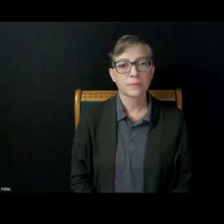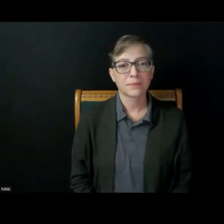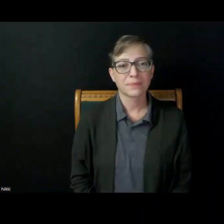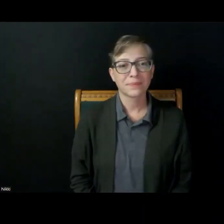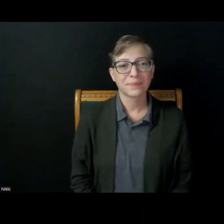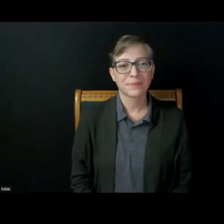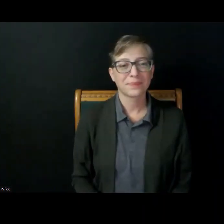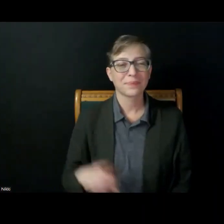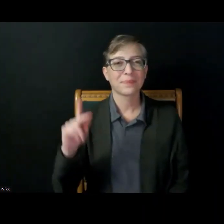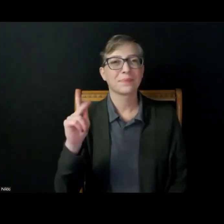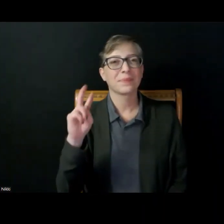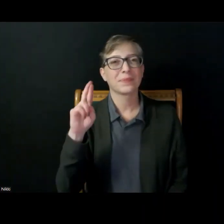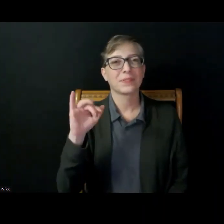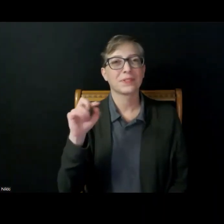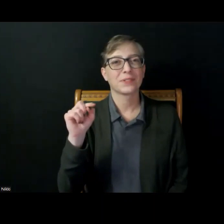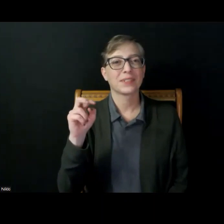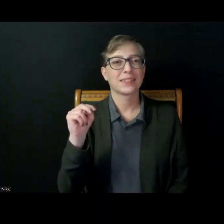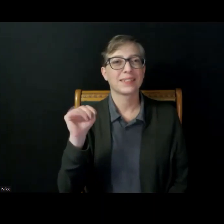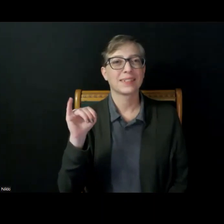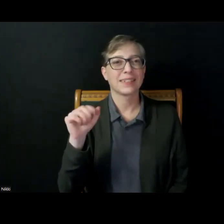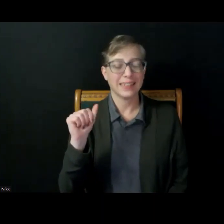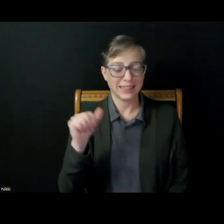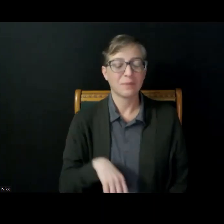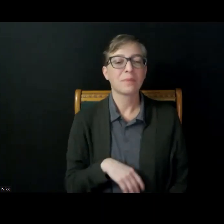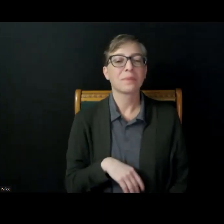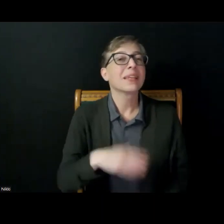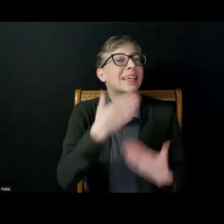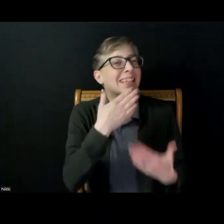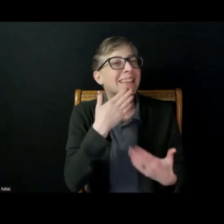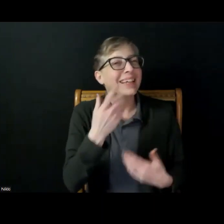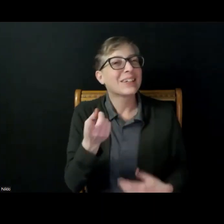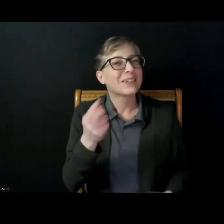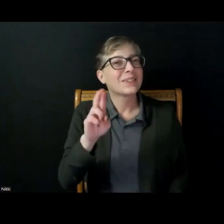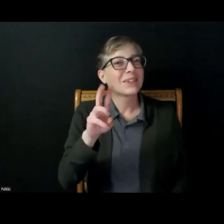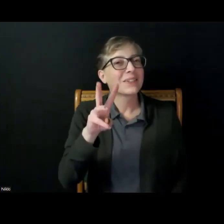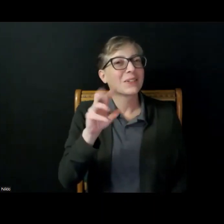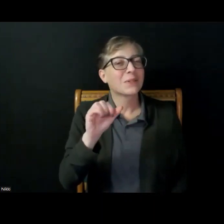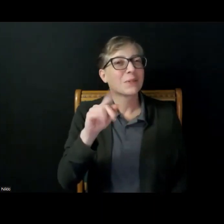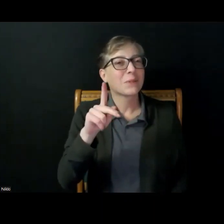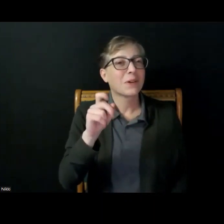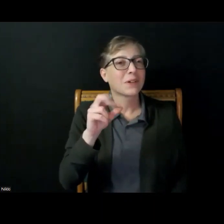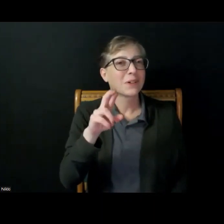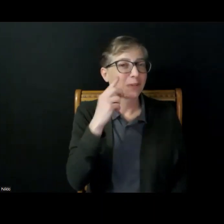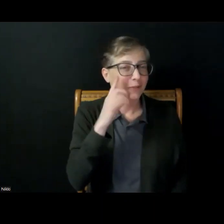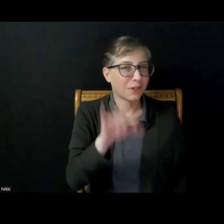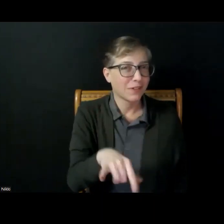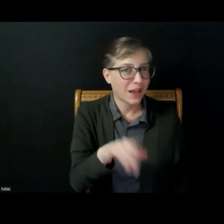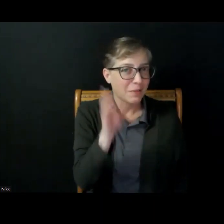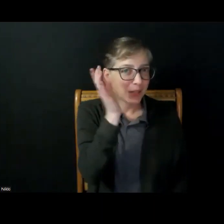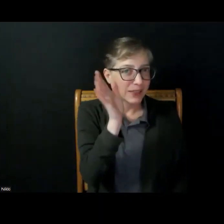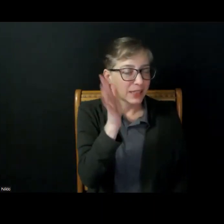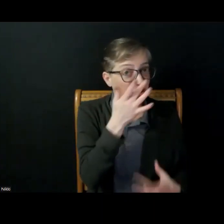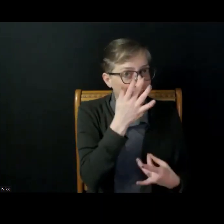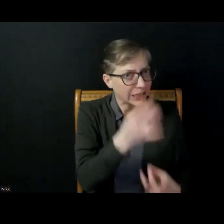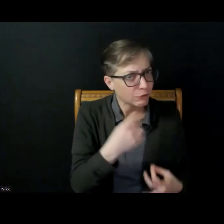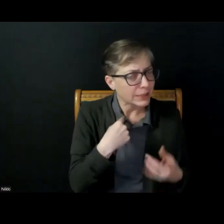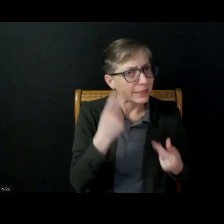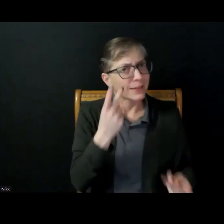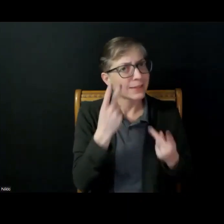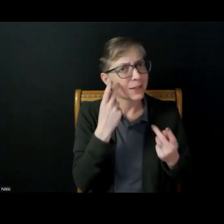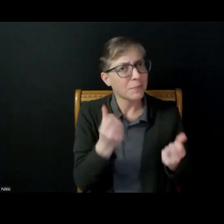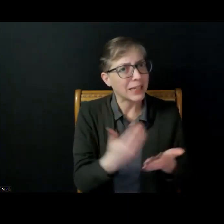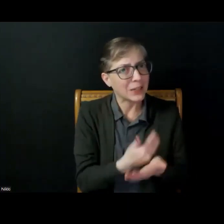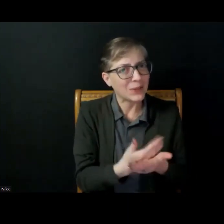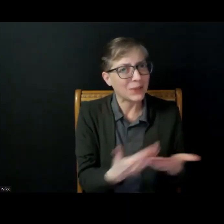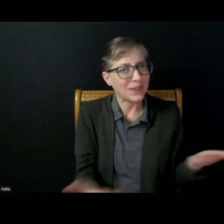Thank you, Dr. Walker, for that very interesting presentation. I saw a lot of things today that I have never seen before. If I could have